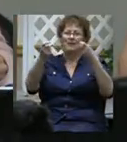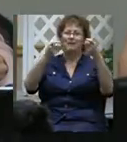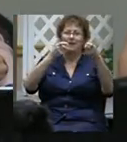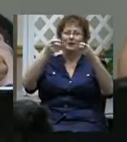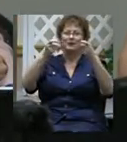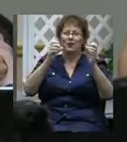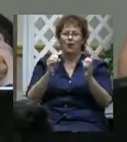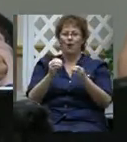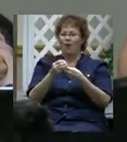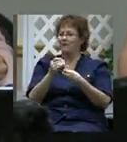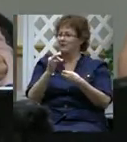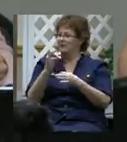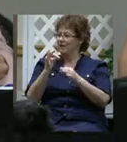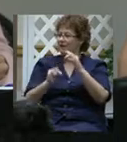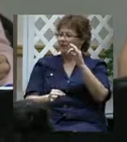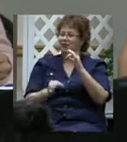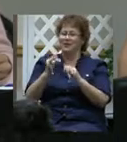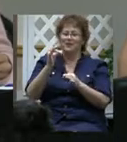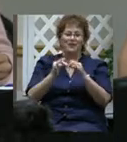Courts.